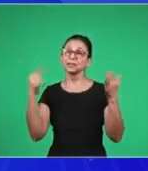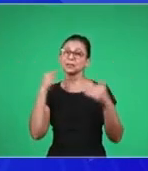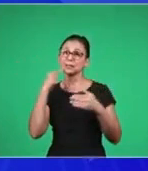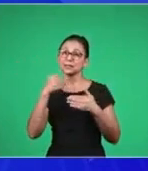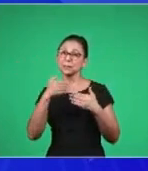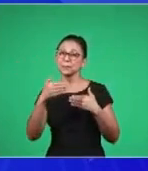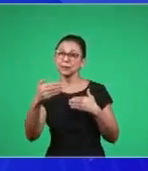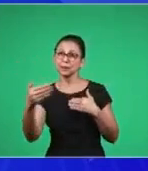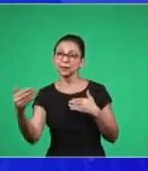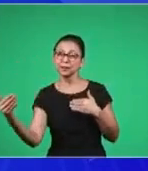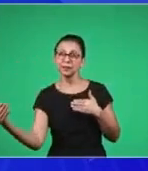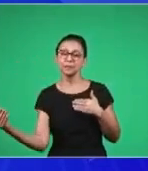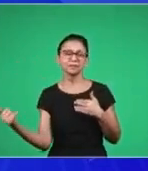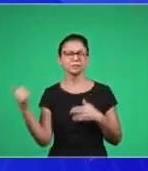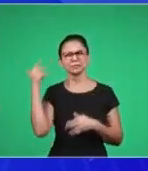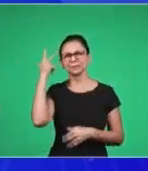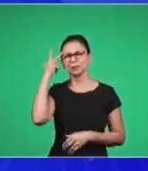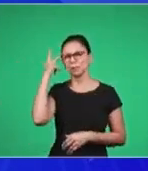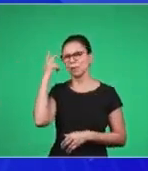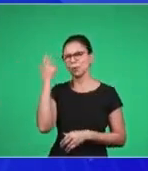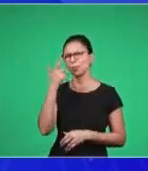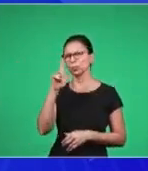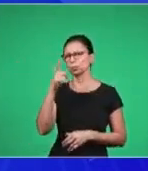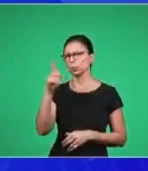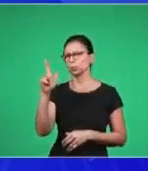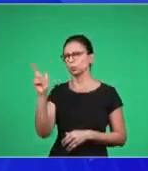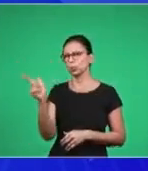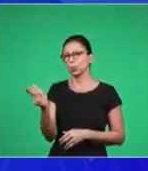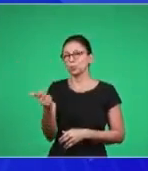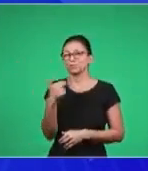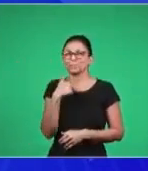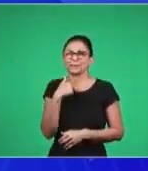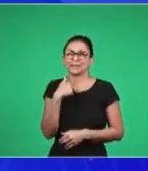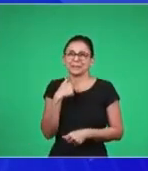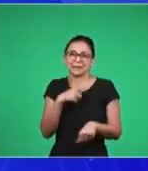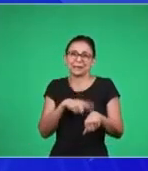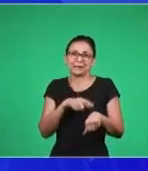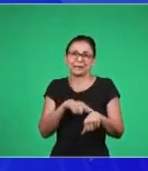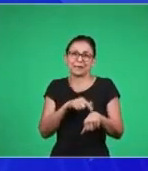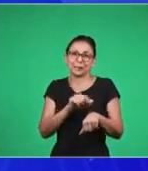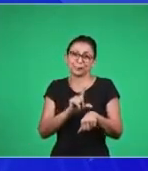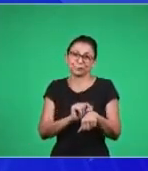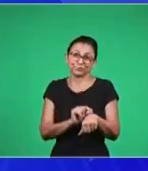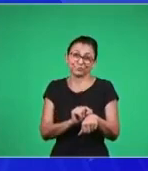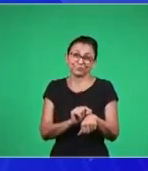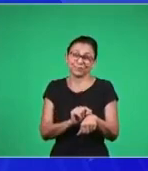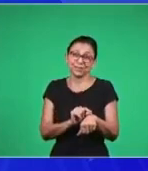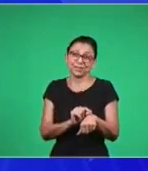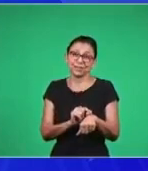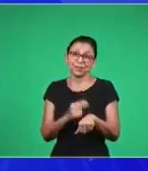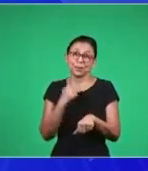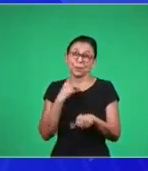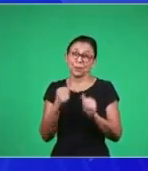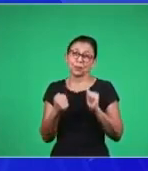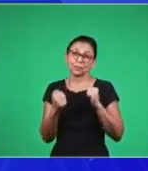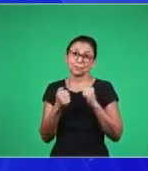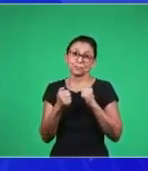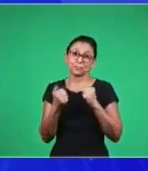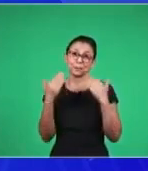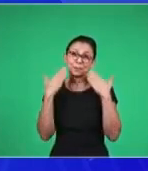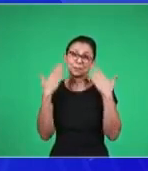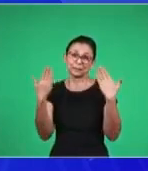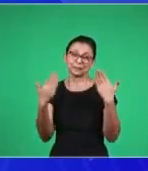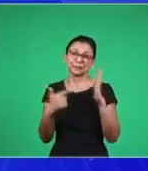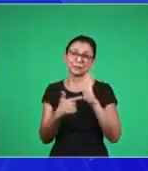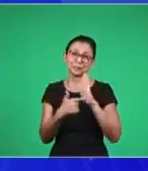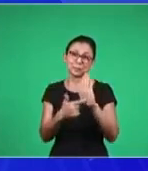all events that happened this week, and there was many other events that happened that we just couldn't show up here